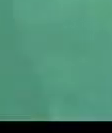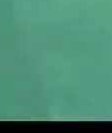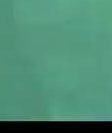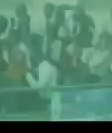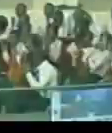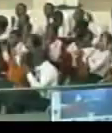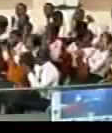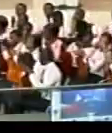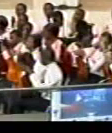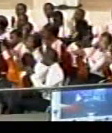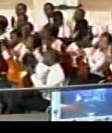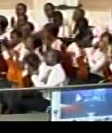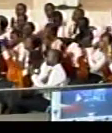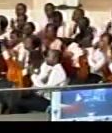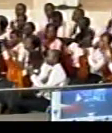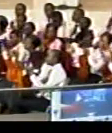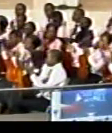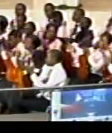one.